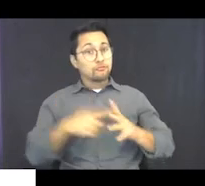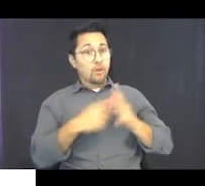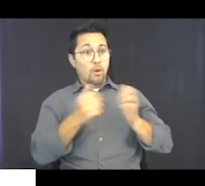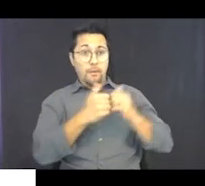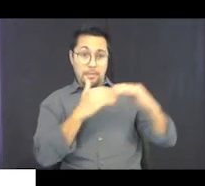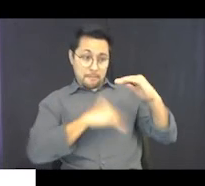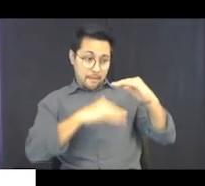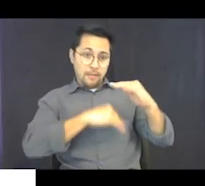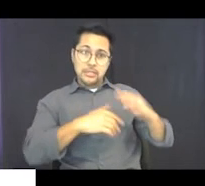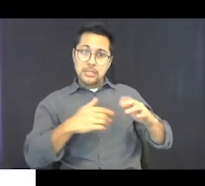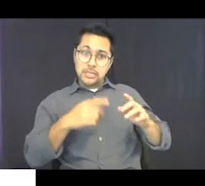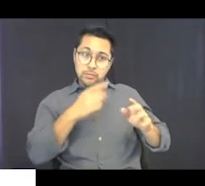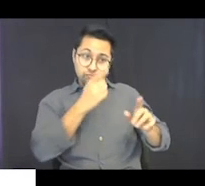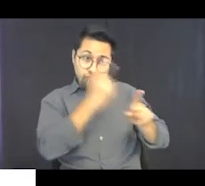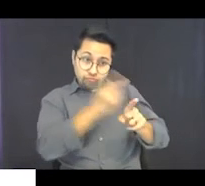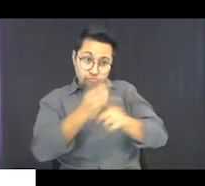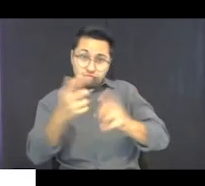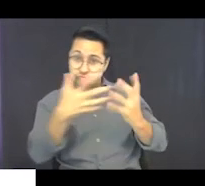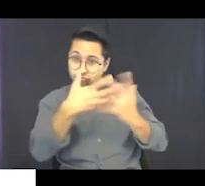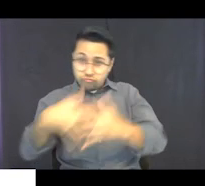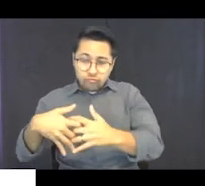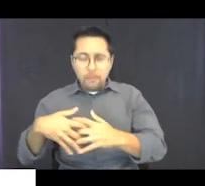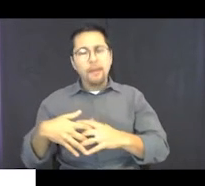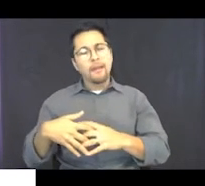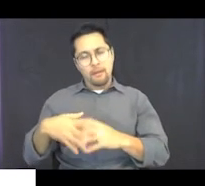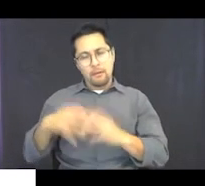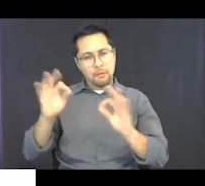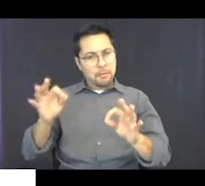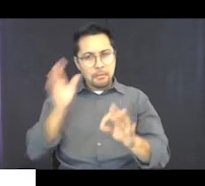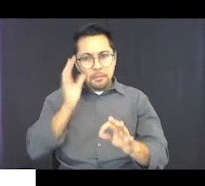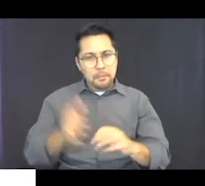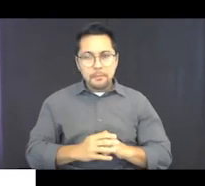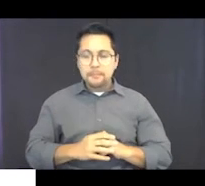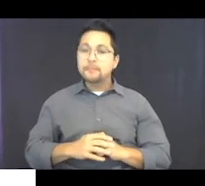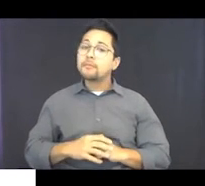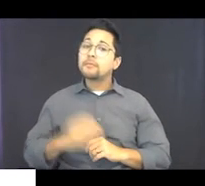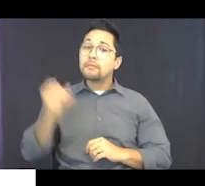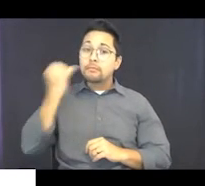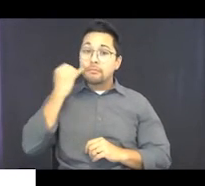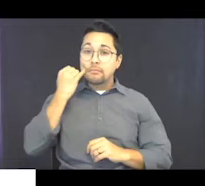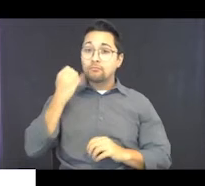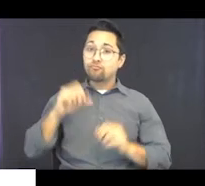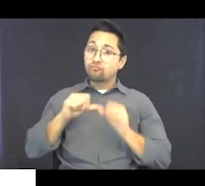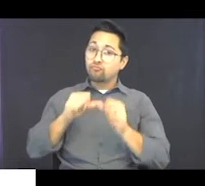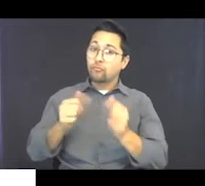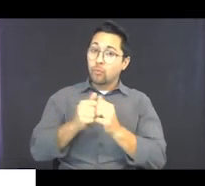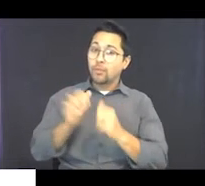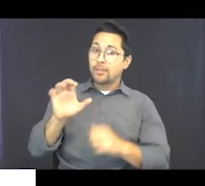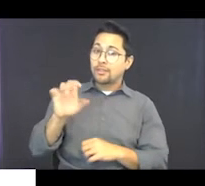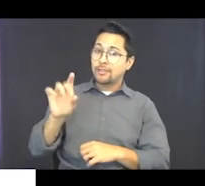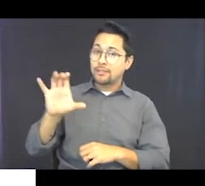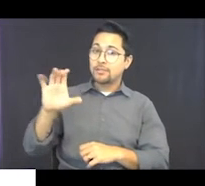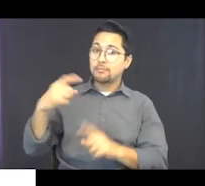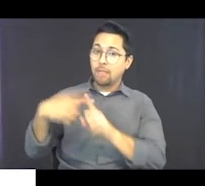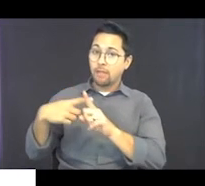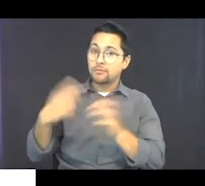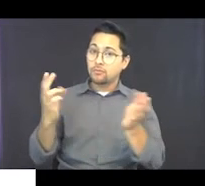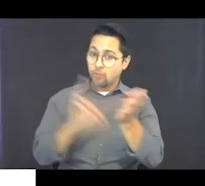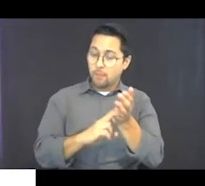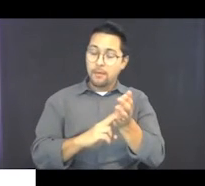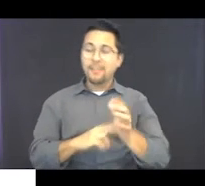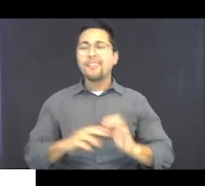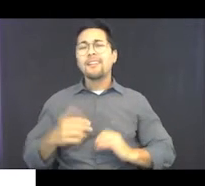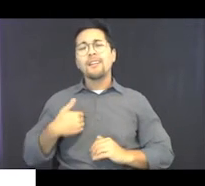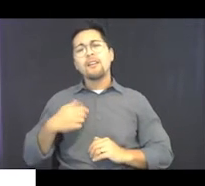everything else will fall into place. If you proceed with CDC Plus enrollment, here are a